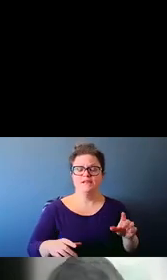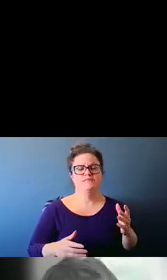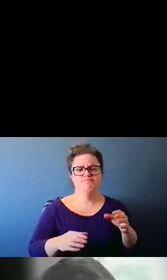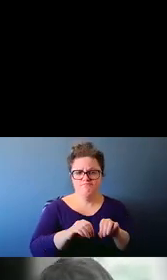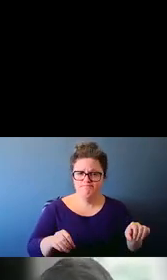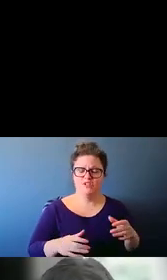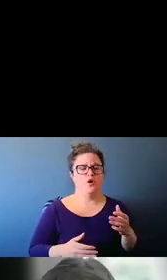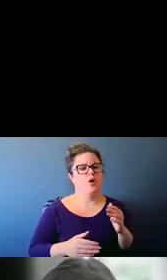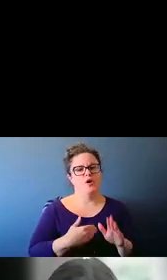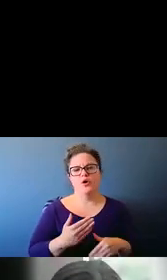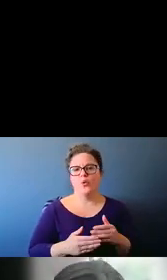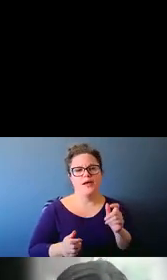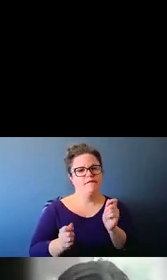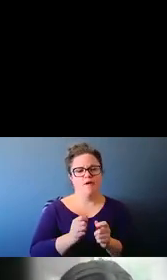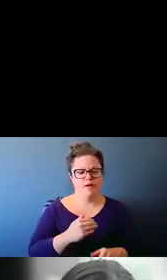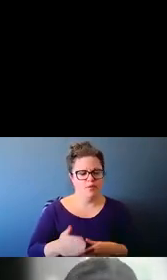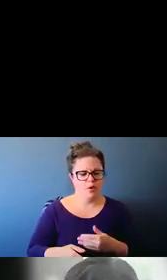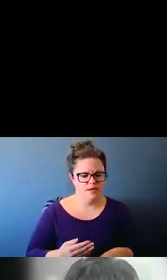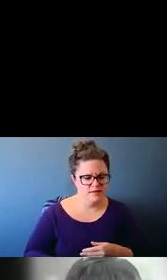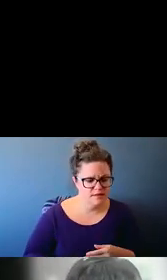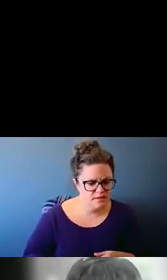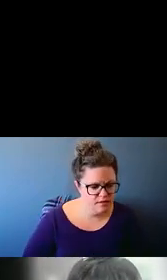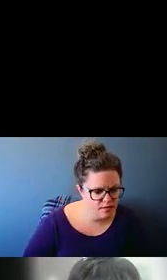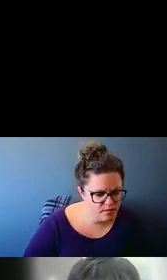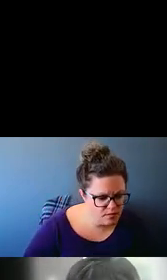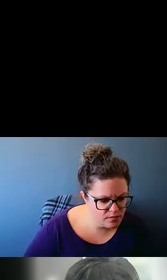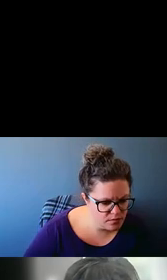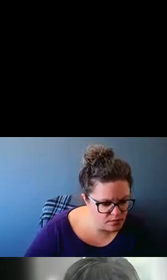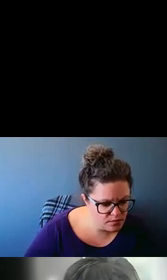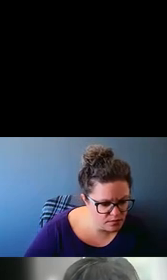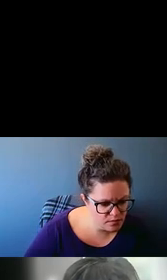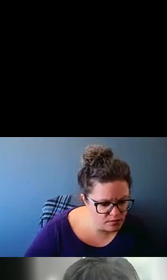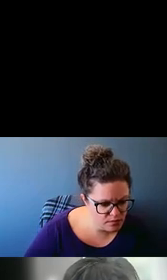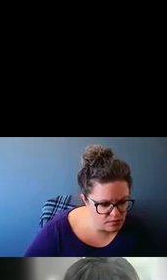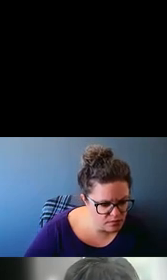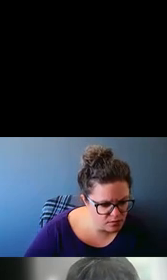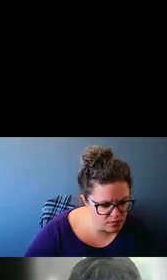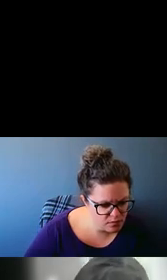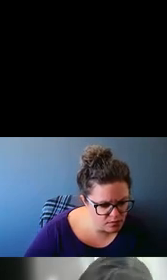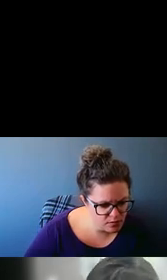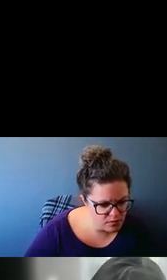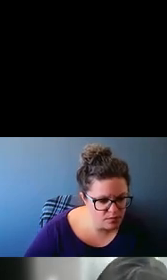tools and supports to help you navigate through that process. We've got some resources to help.